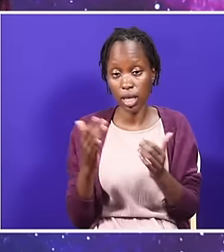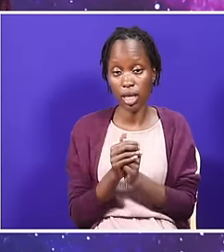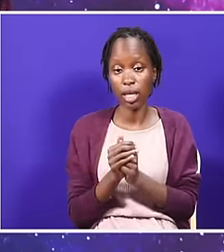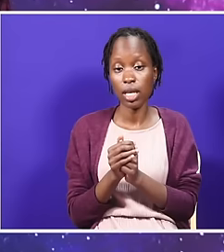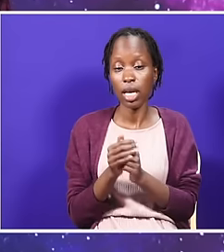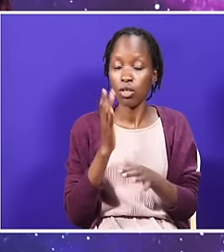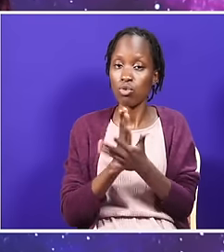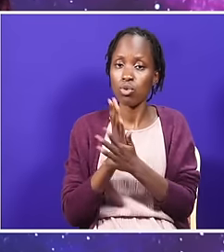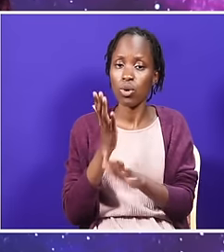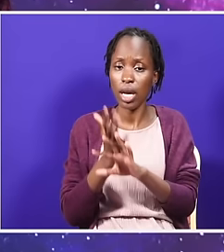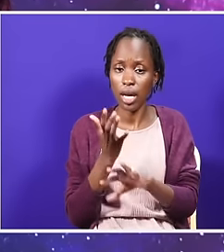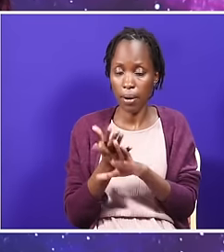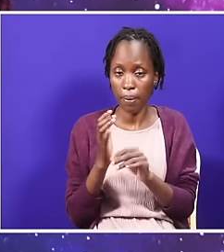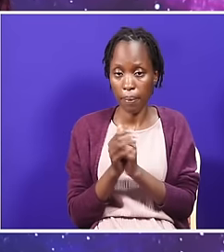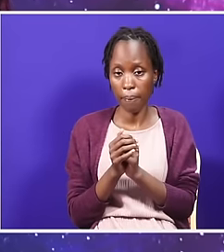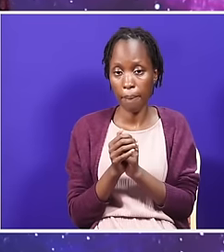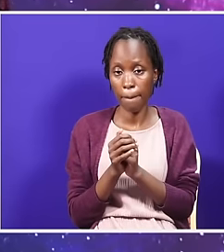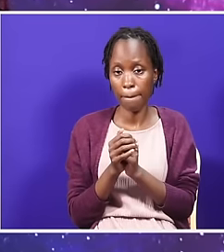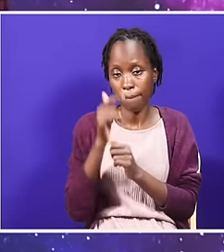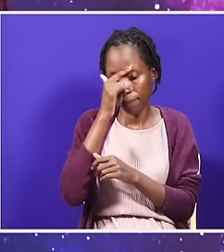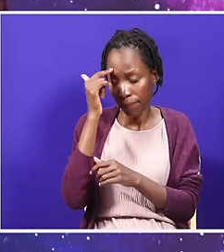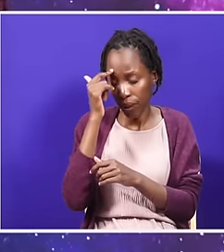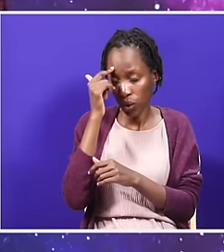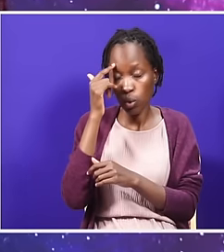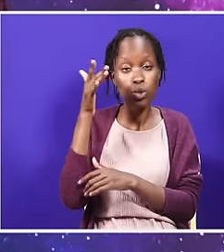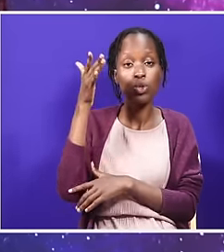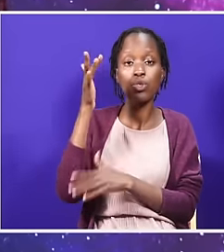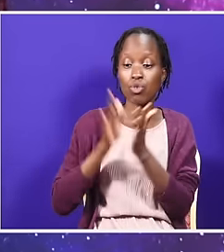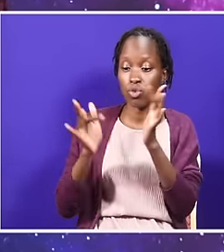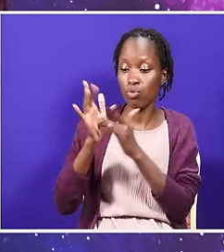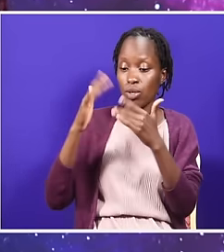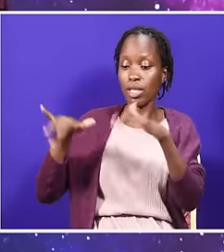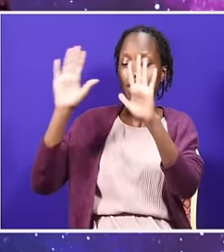this. Because of his reverent submission.